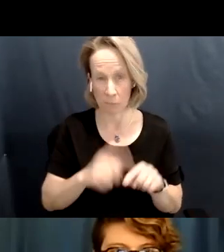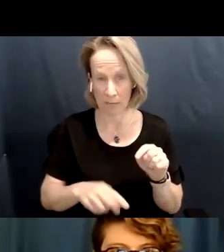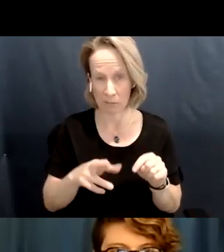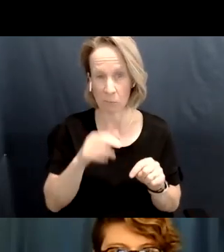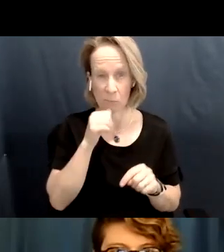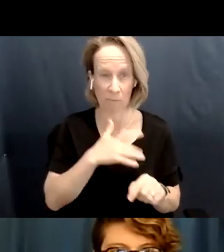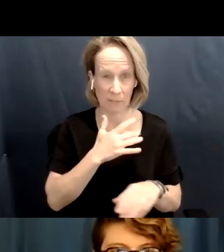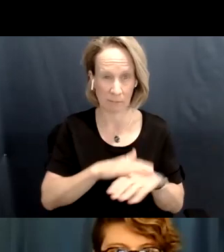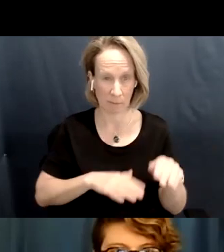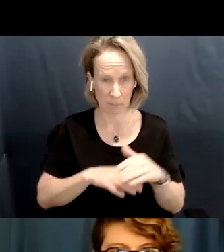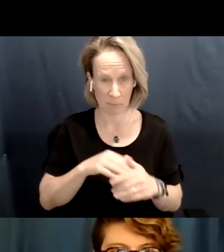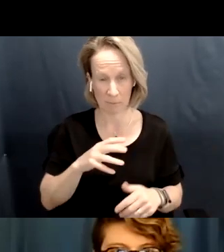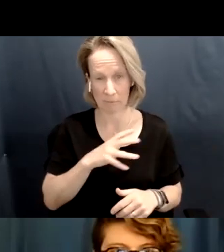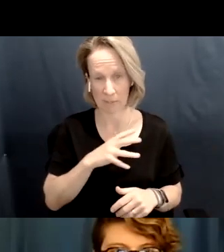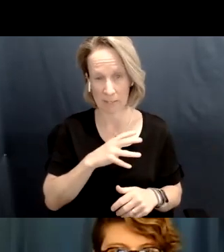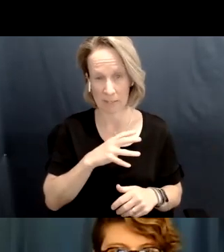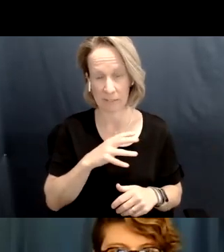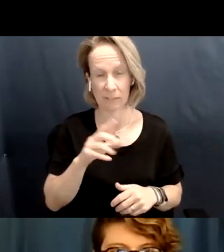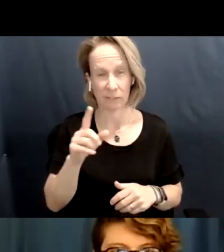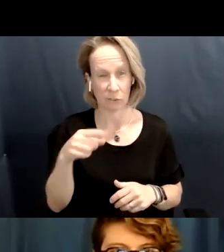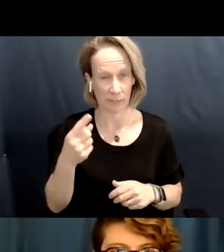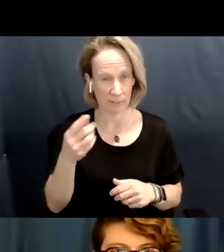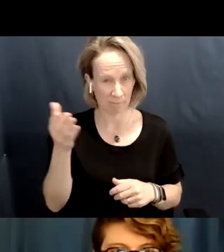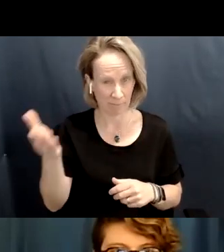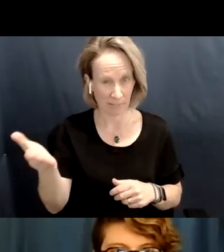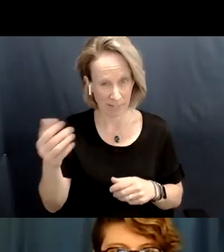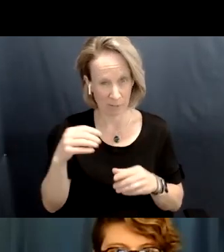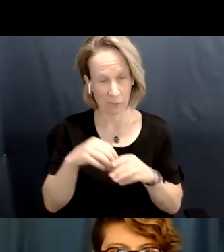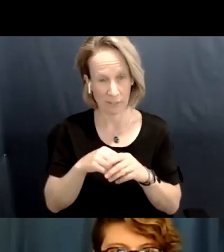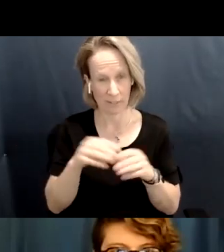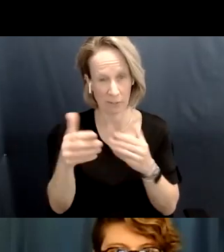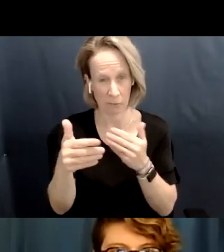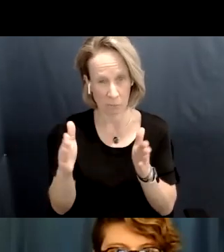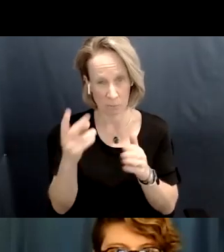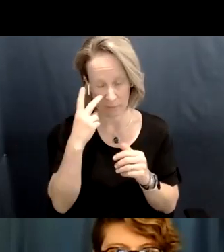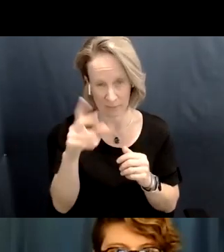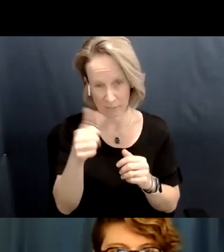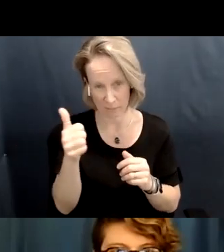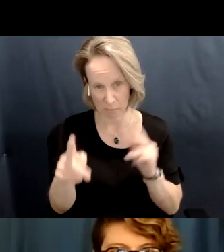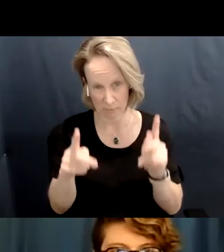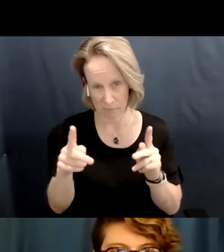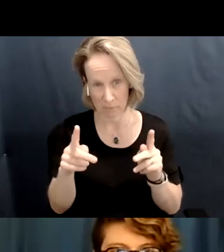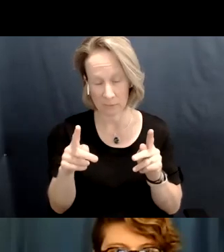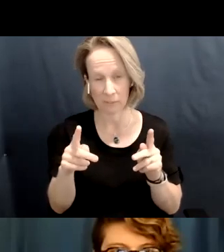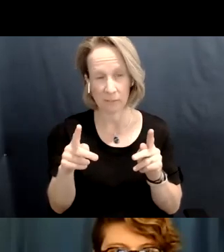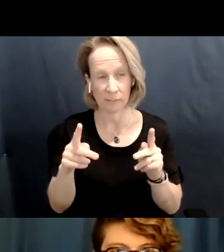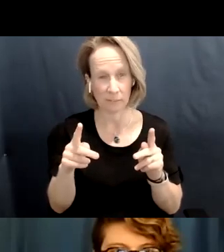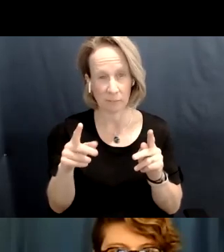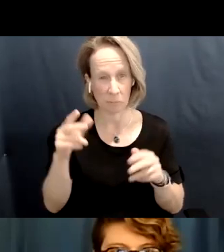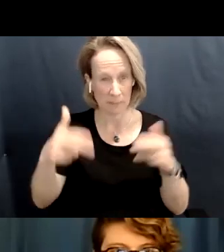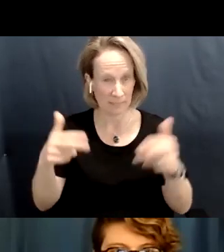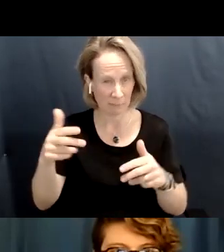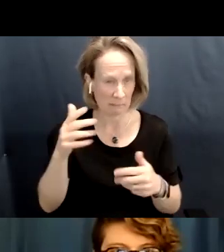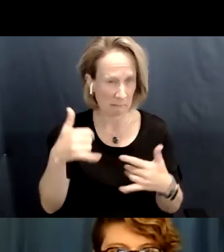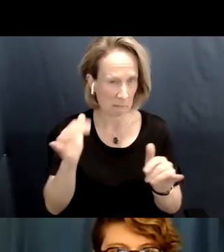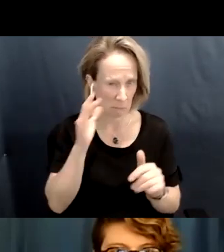comfortable. I think even just being in that space, seeing the other folks in your breakout rooms participate will be useful.